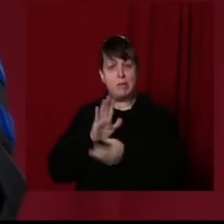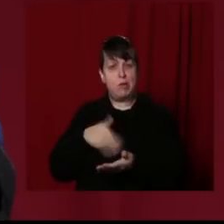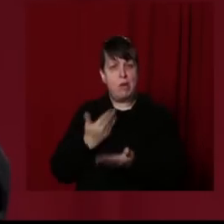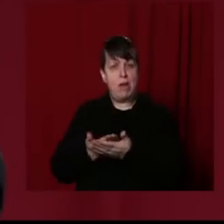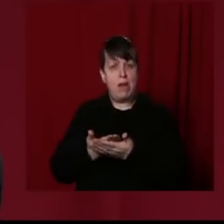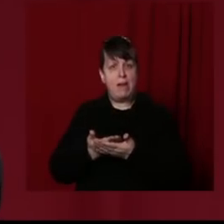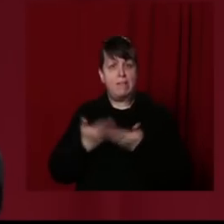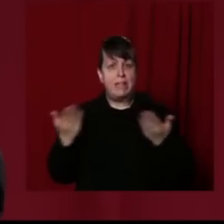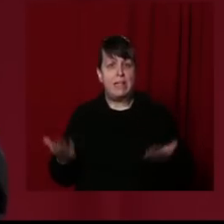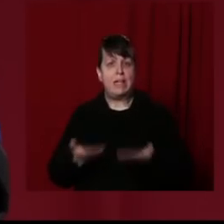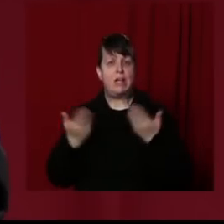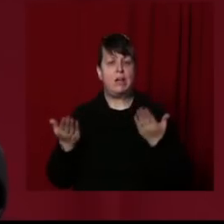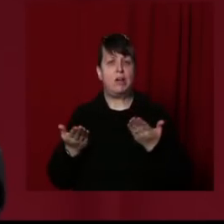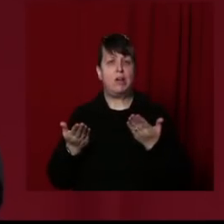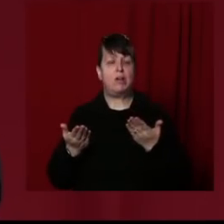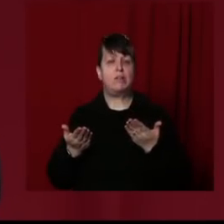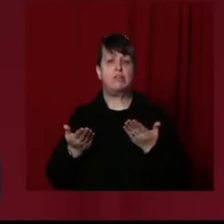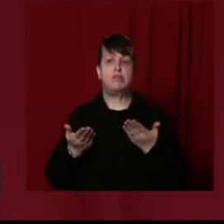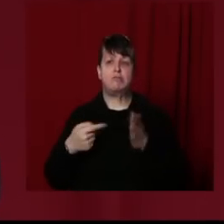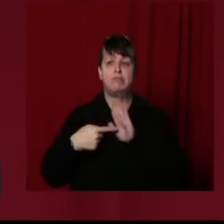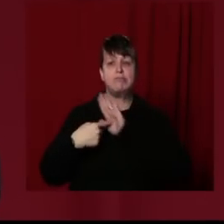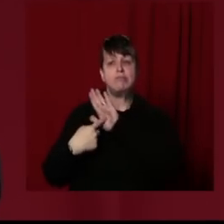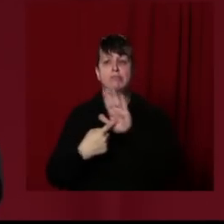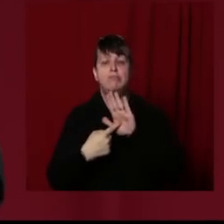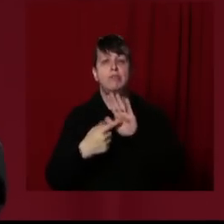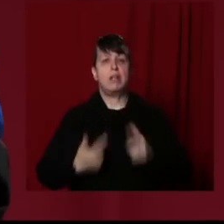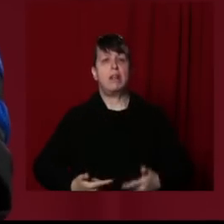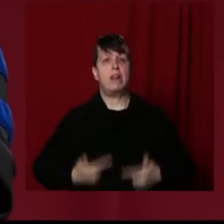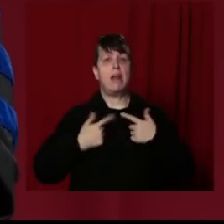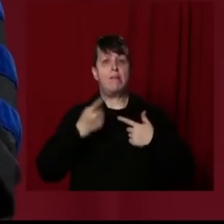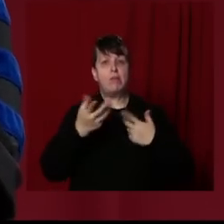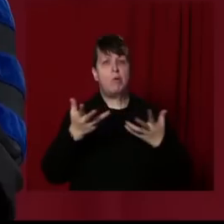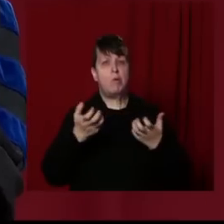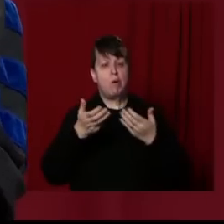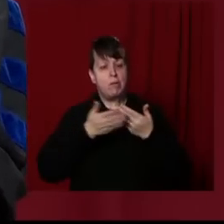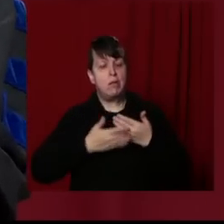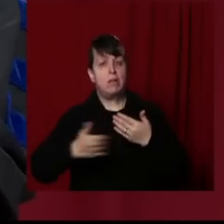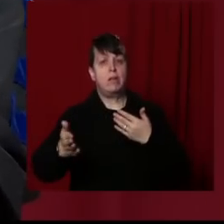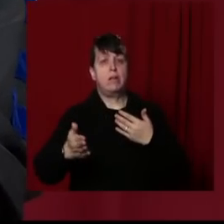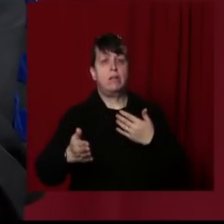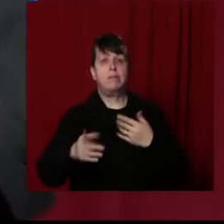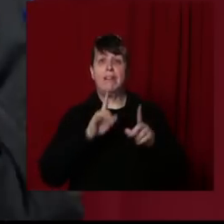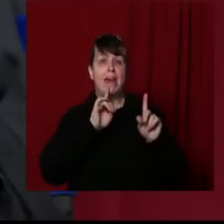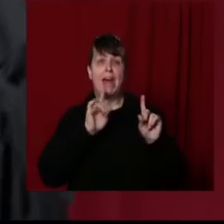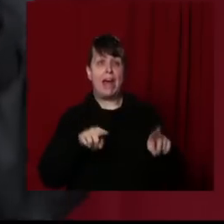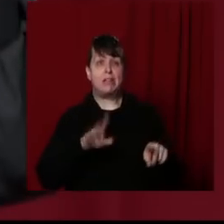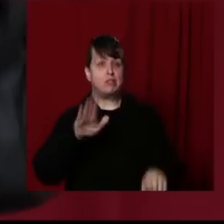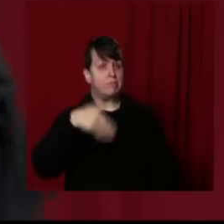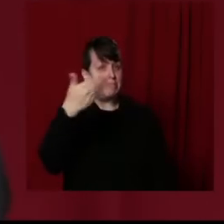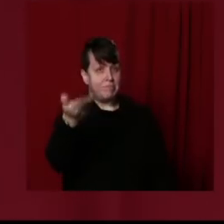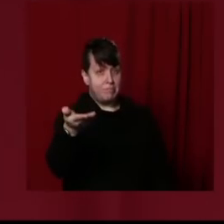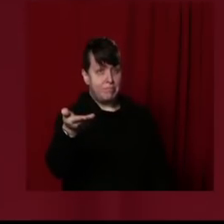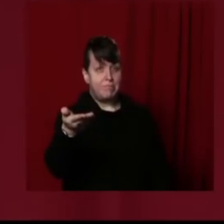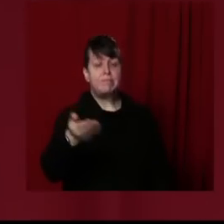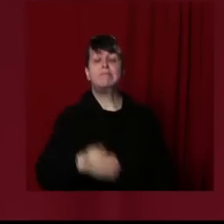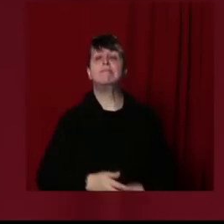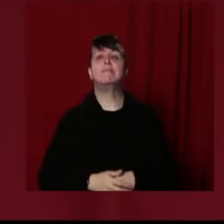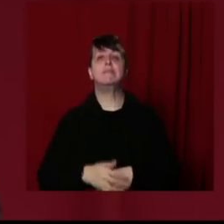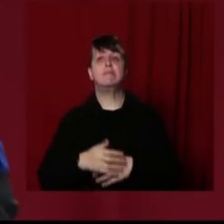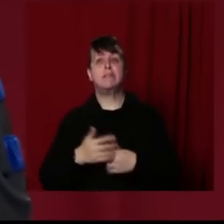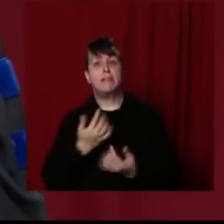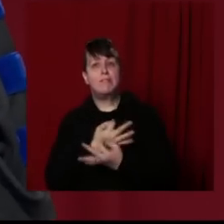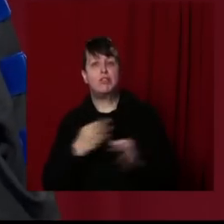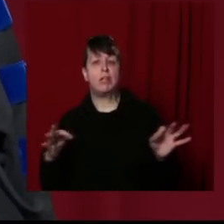to outline the life that you want moving forward? Of course, the answer is yours. The agency and freedom that you have